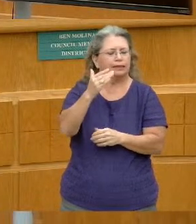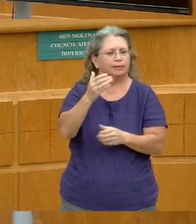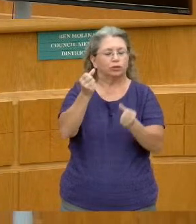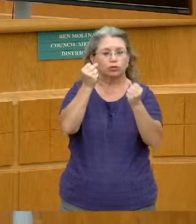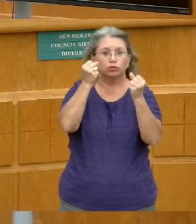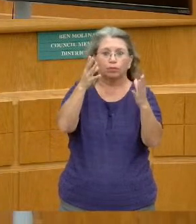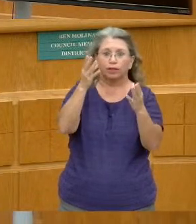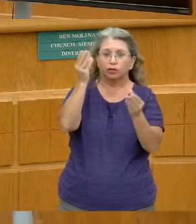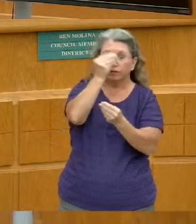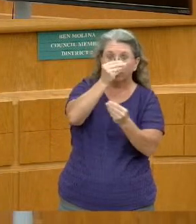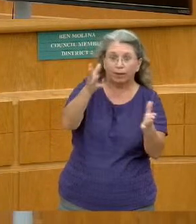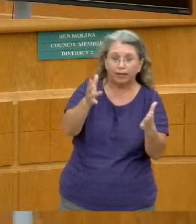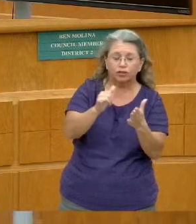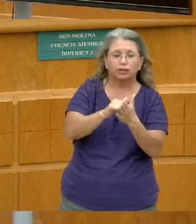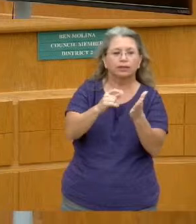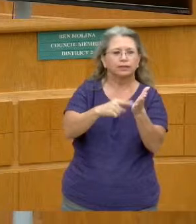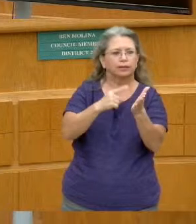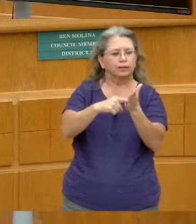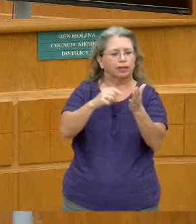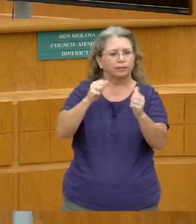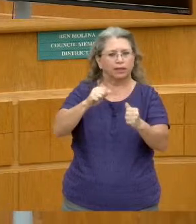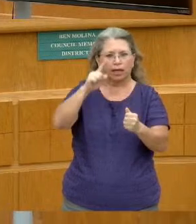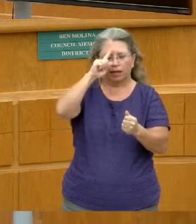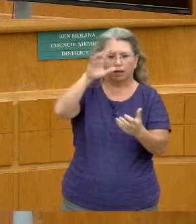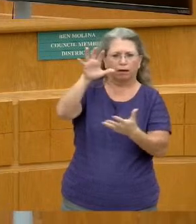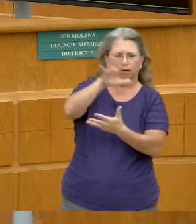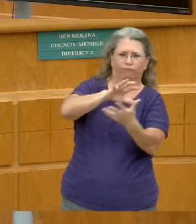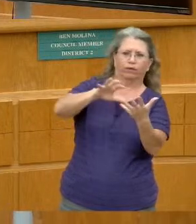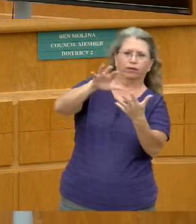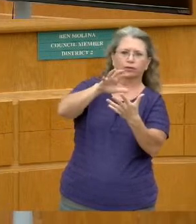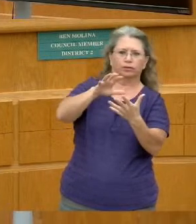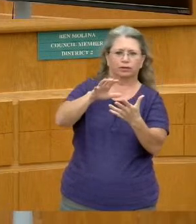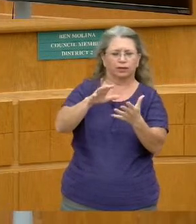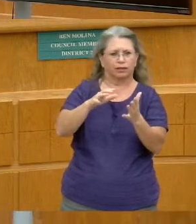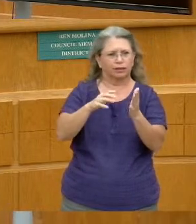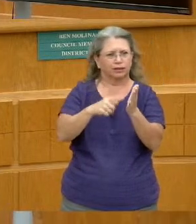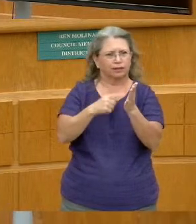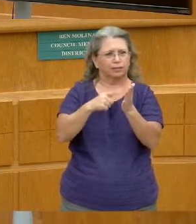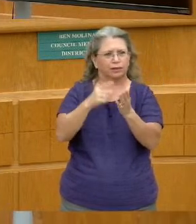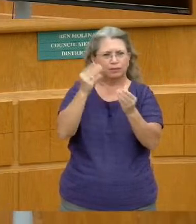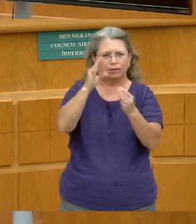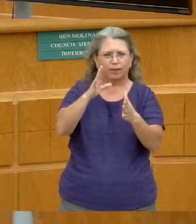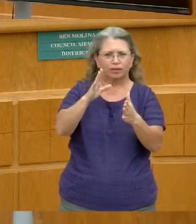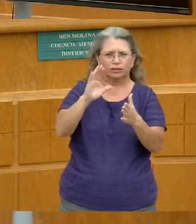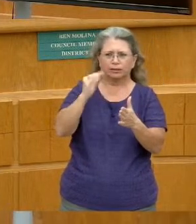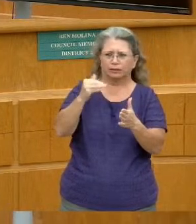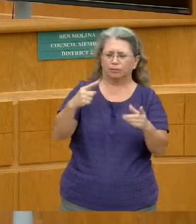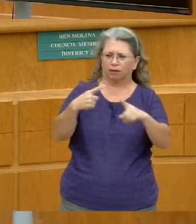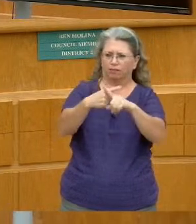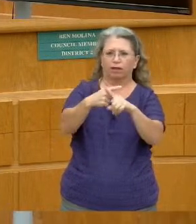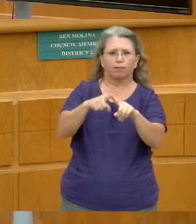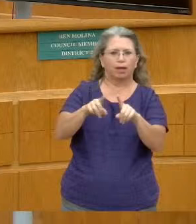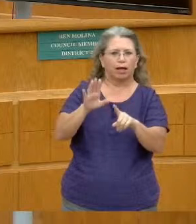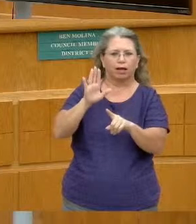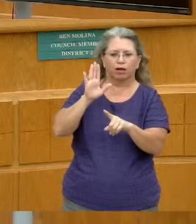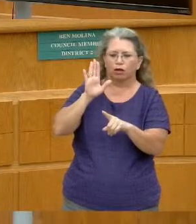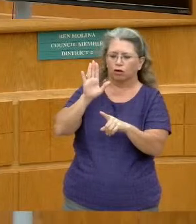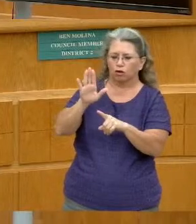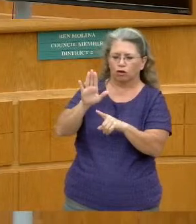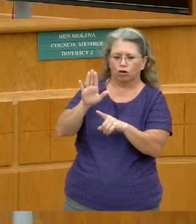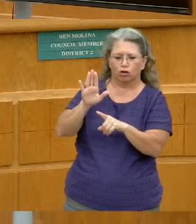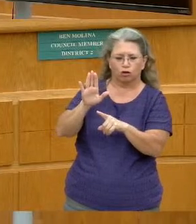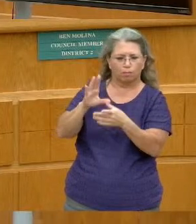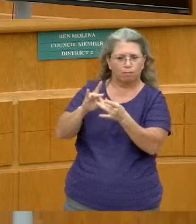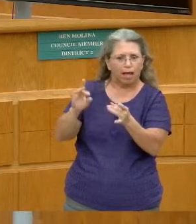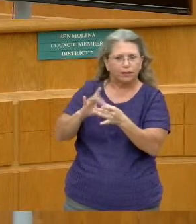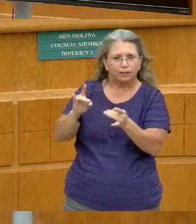and it sometimes can be confusing, and it often appears conflicting. Her message was directly on point, and